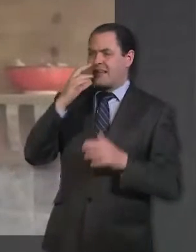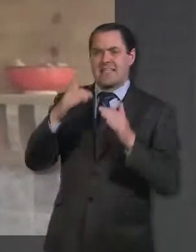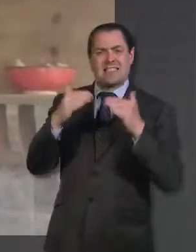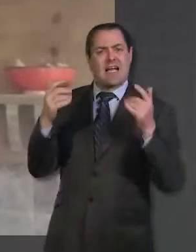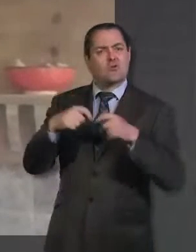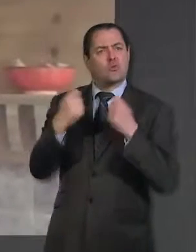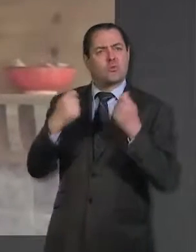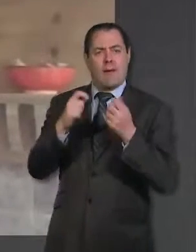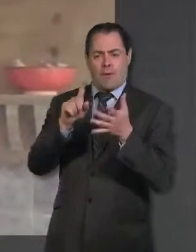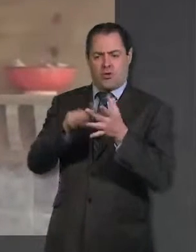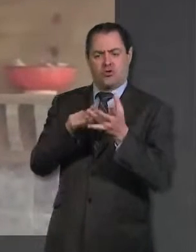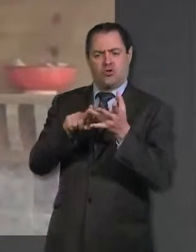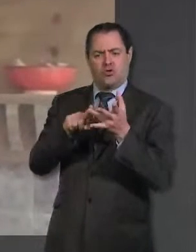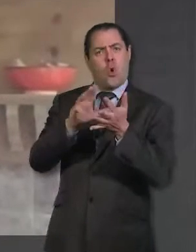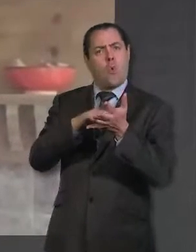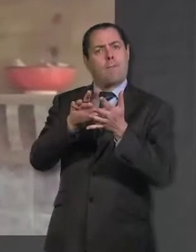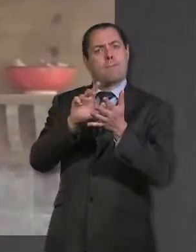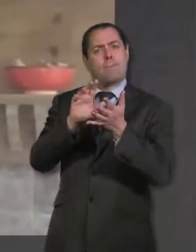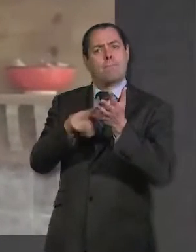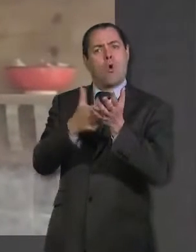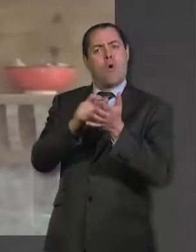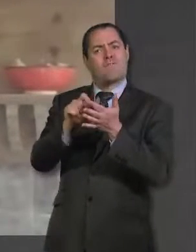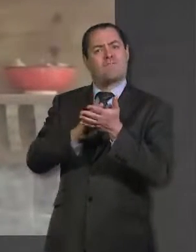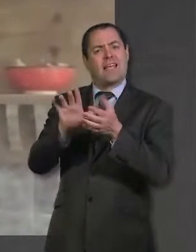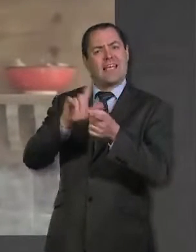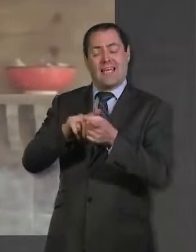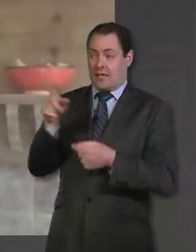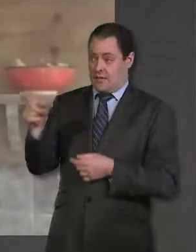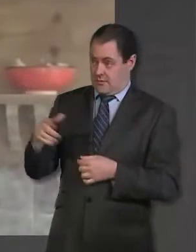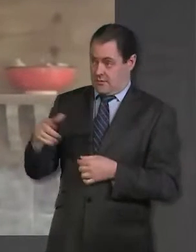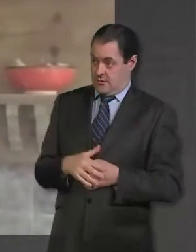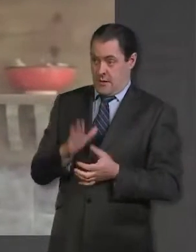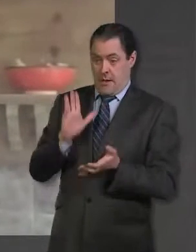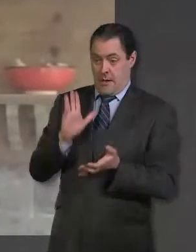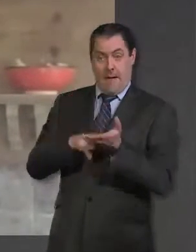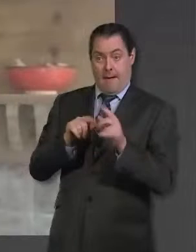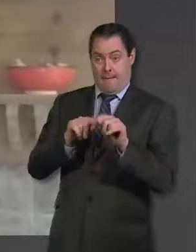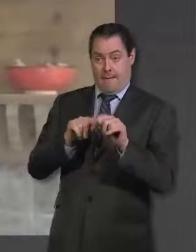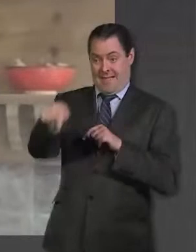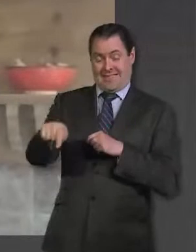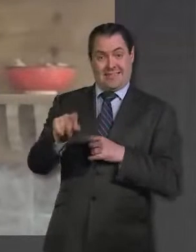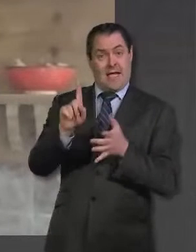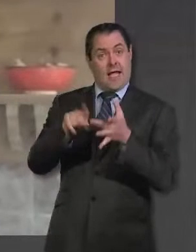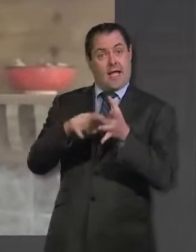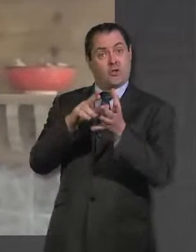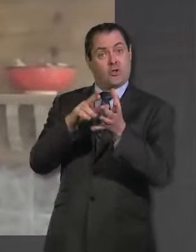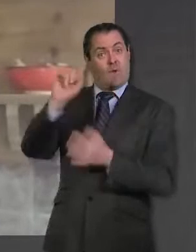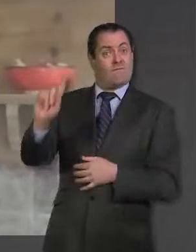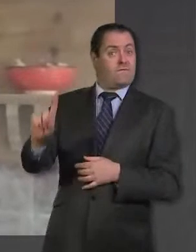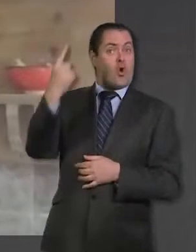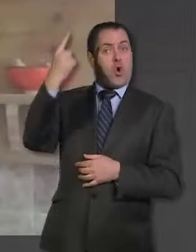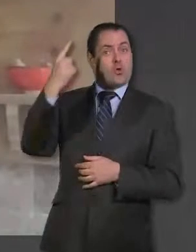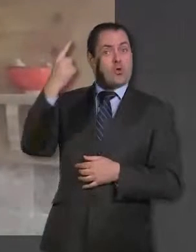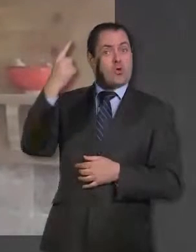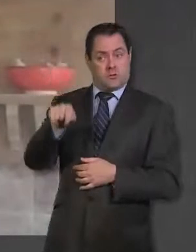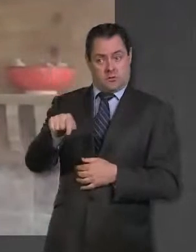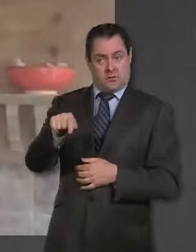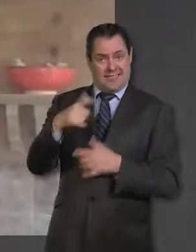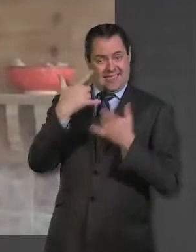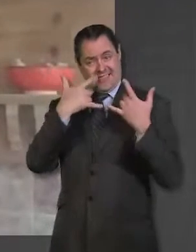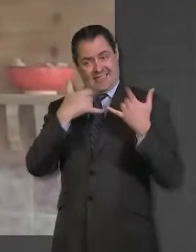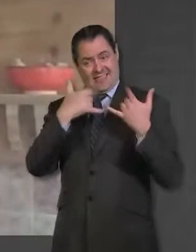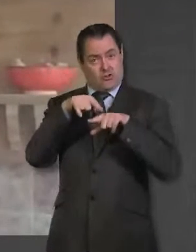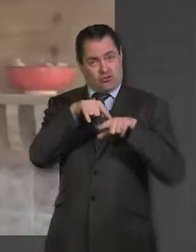Secretary of State, on Monday there's going to be a major landmark with the beginning of Test and Trace, which will hopefully help beat